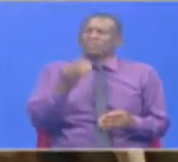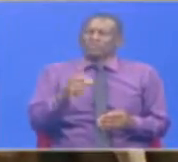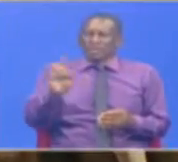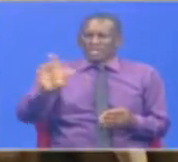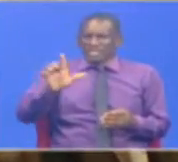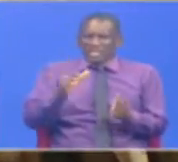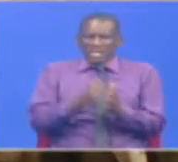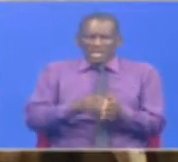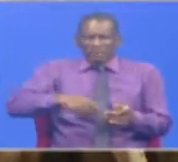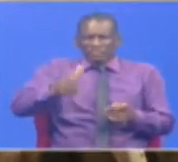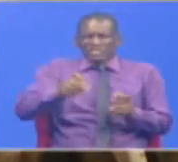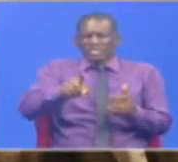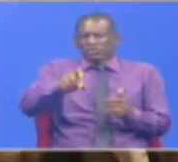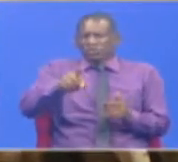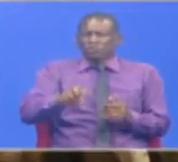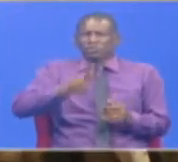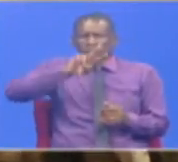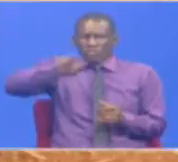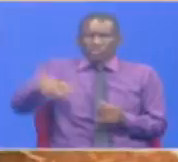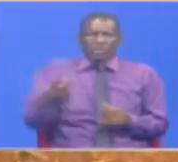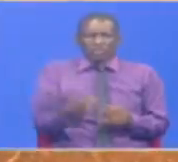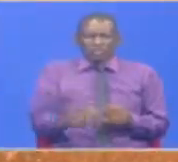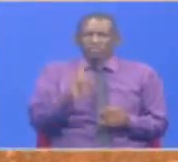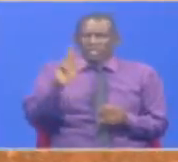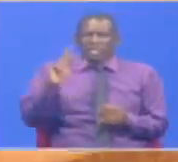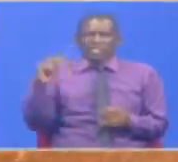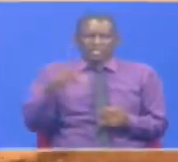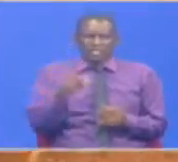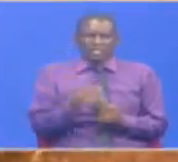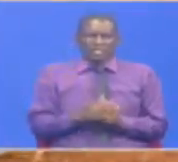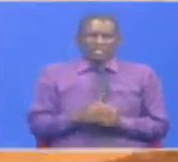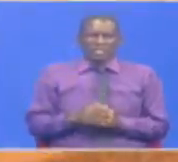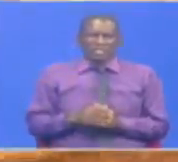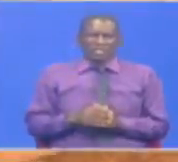the worms at 2,000 per kilo.